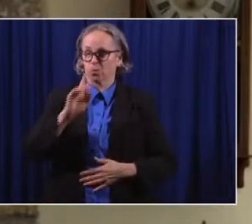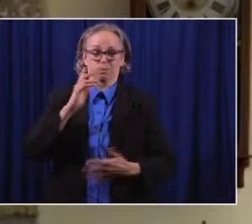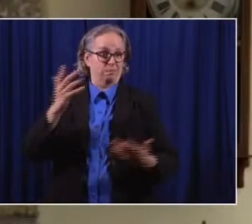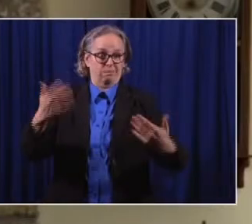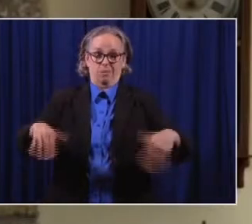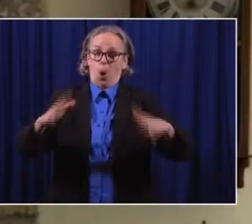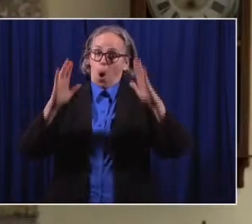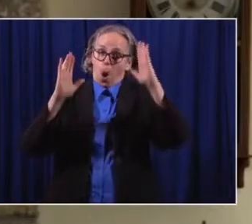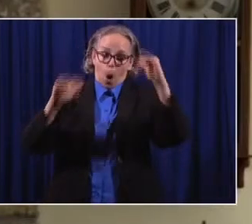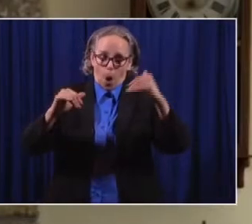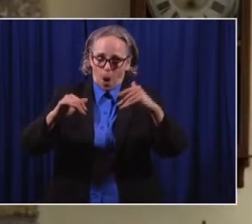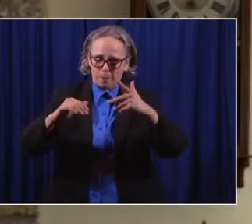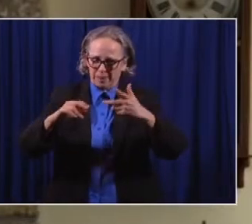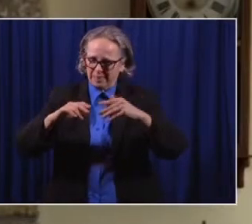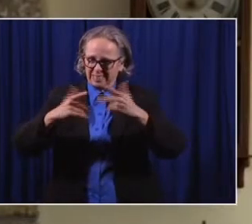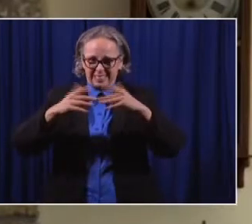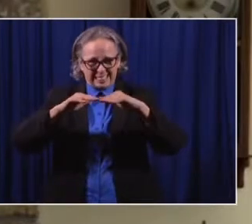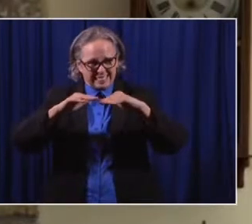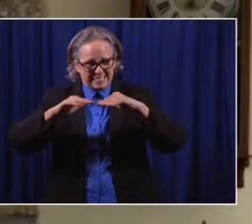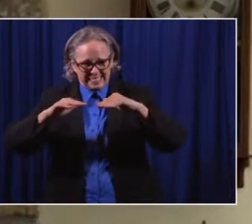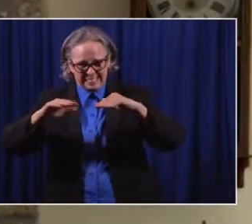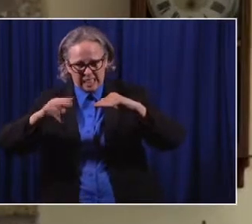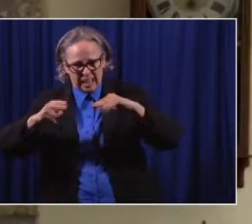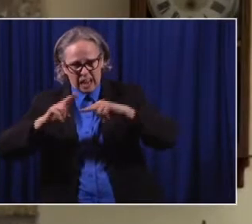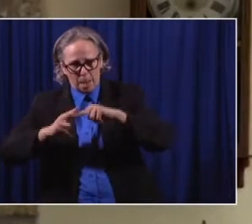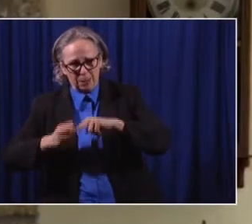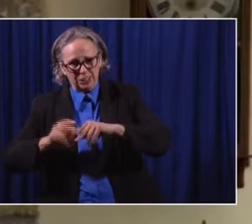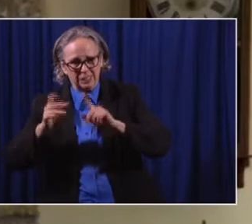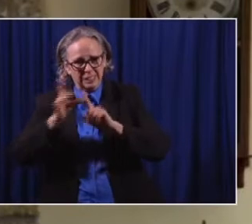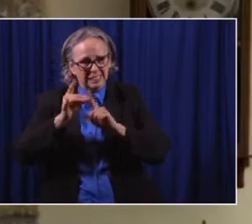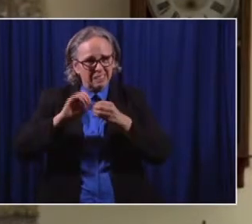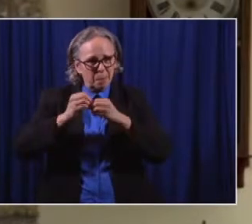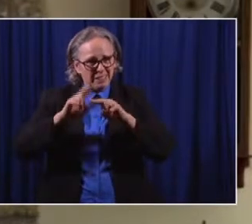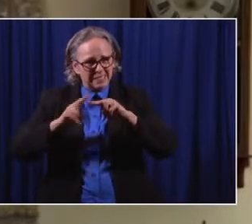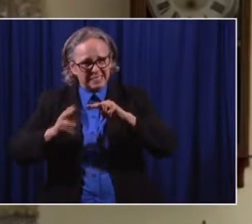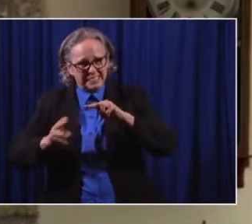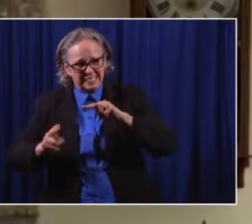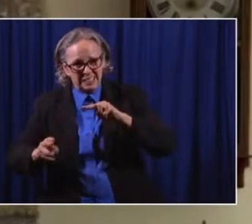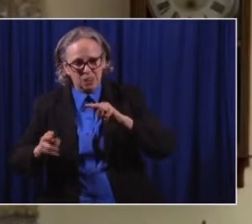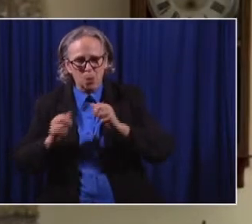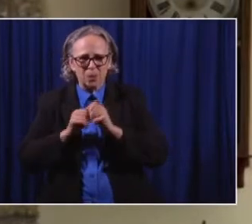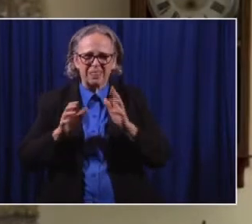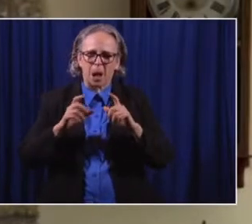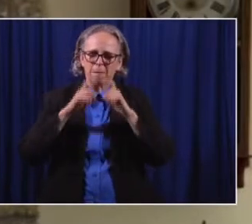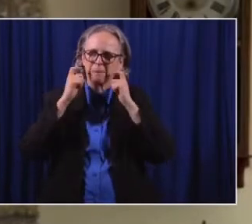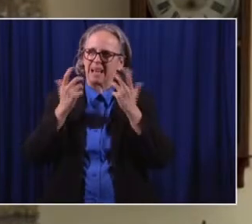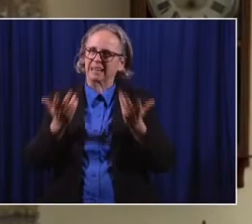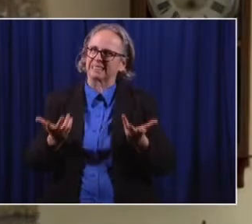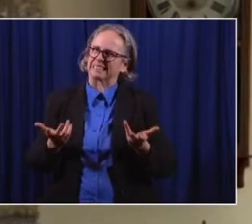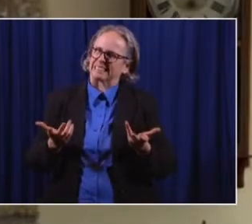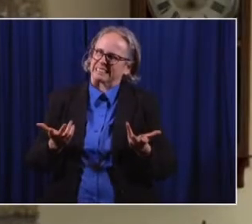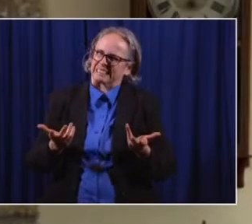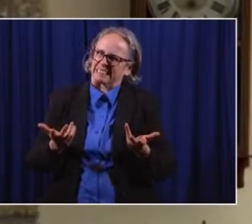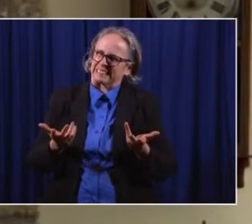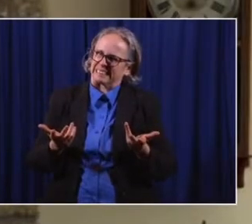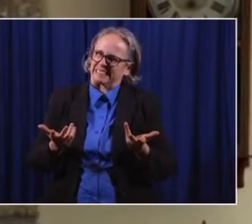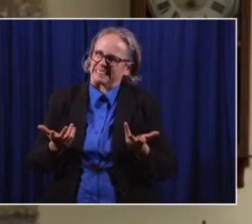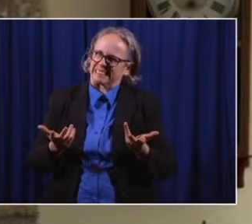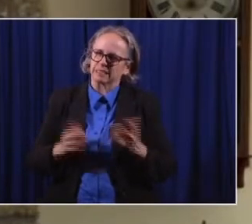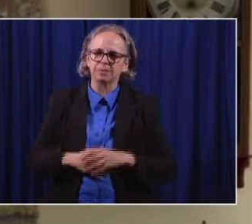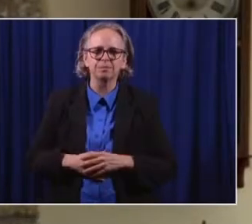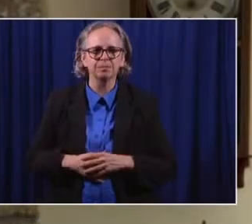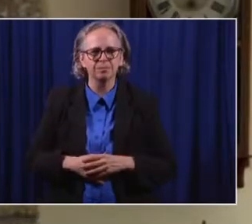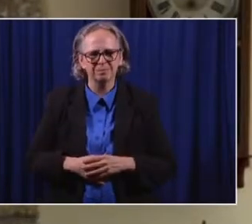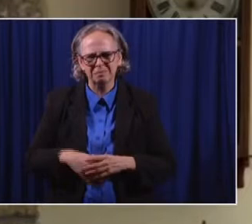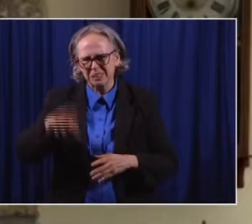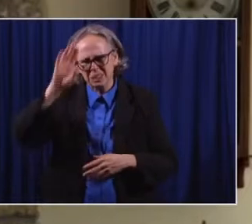little bit down a number of cases without people wearing masks. It has made a fundamental difference. And so while we look at sometimes when there's examples